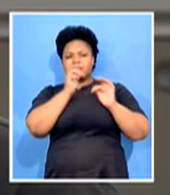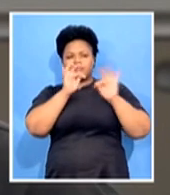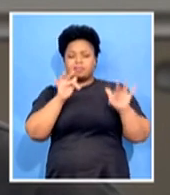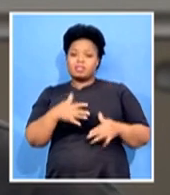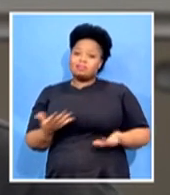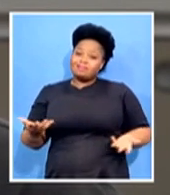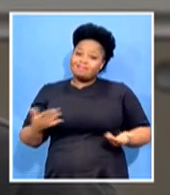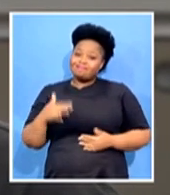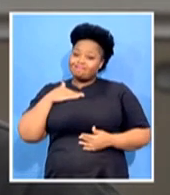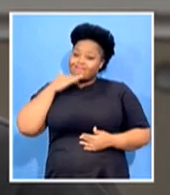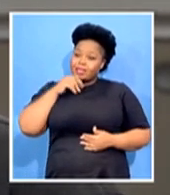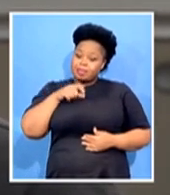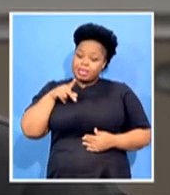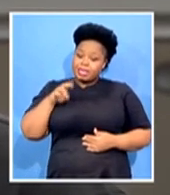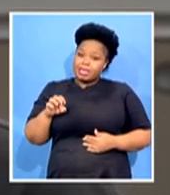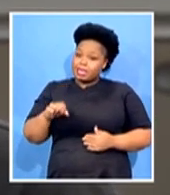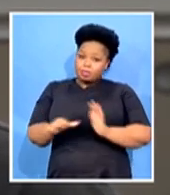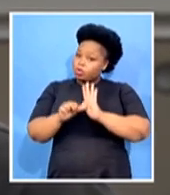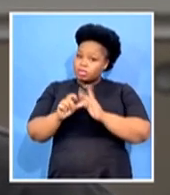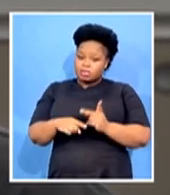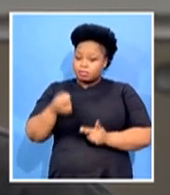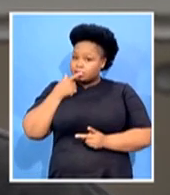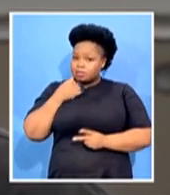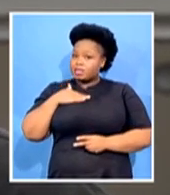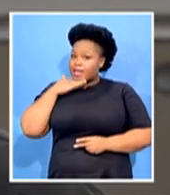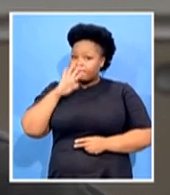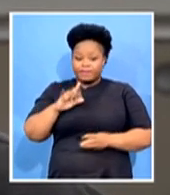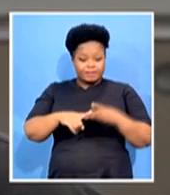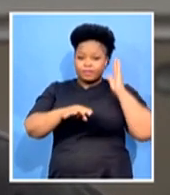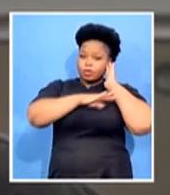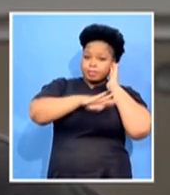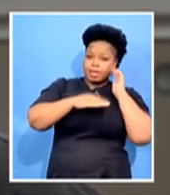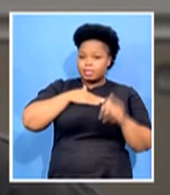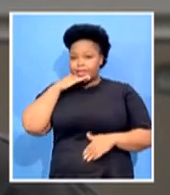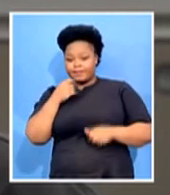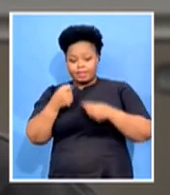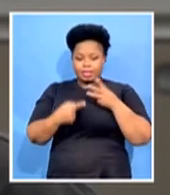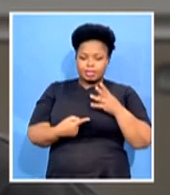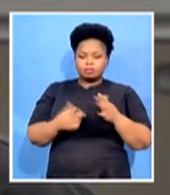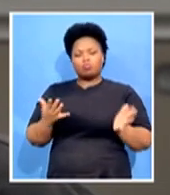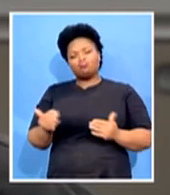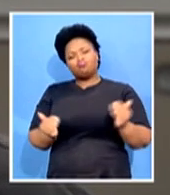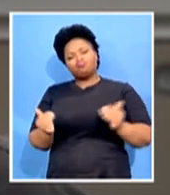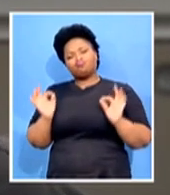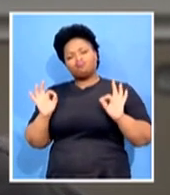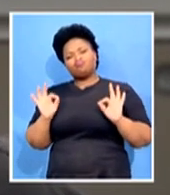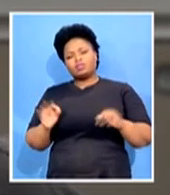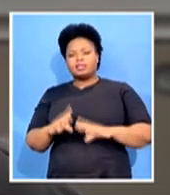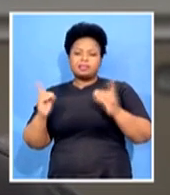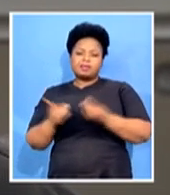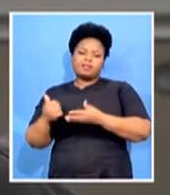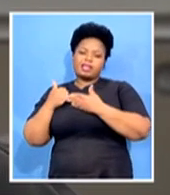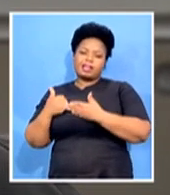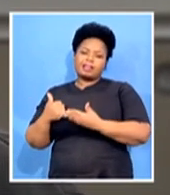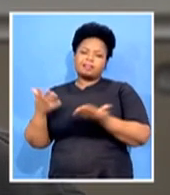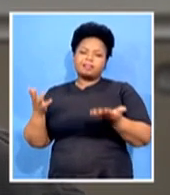enough medication? Do we have enough beds? And through good management, through the Department of Health, through the management here at the hospital, we've really done well.